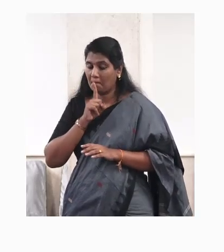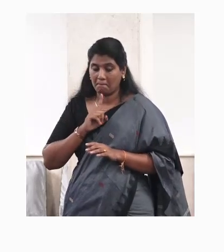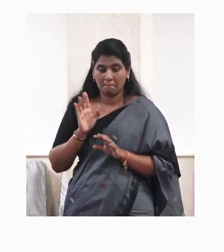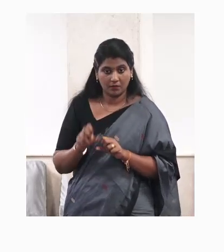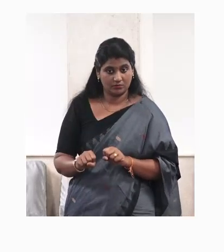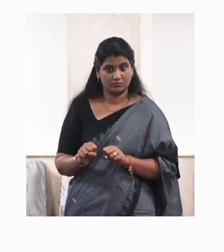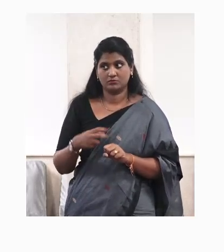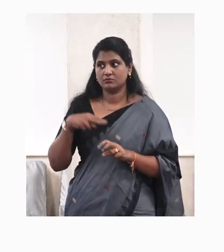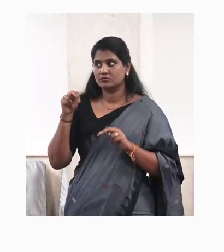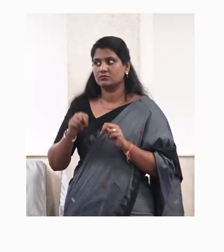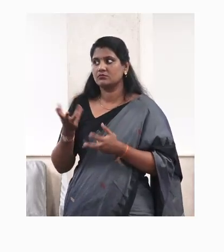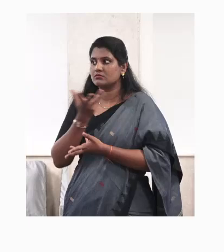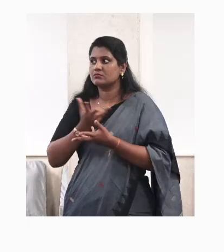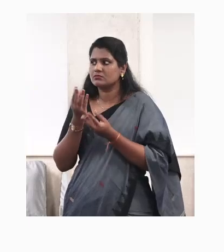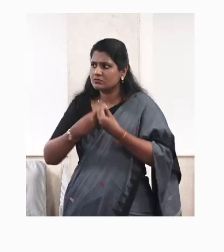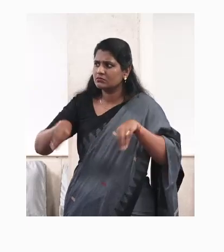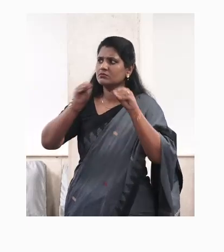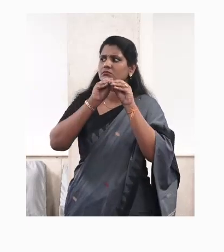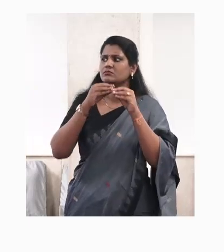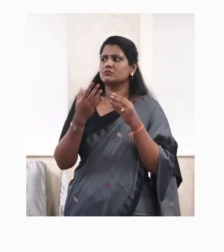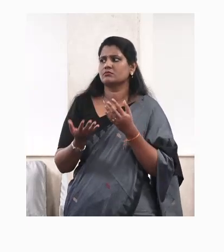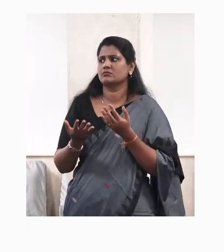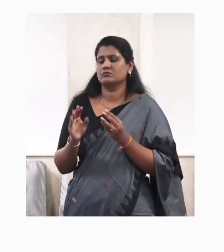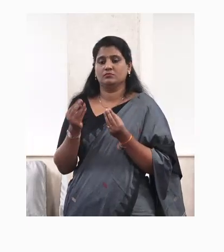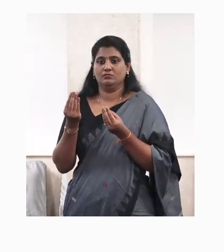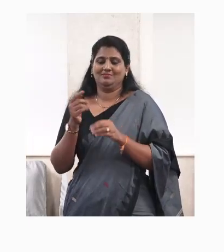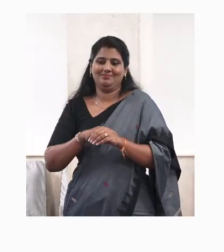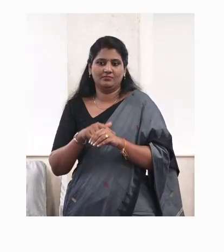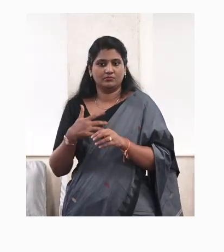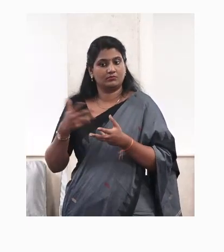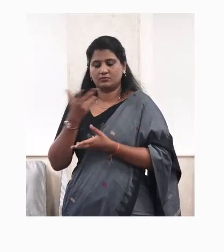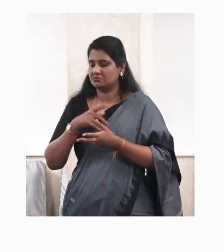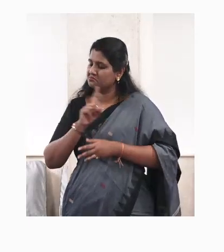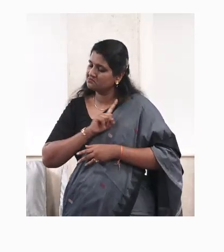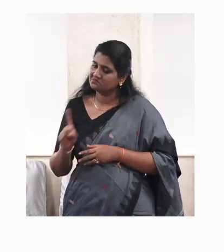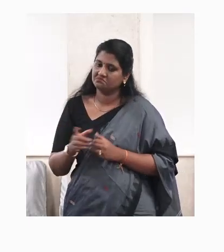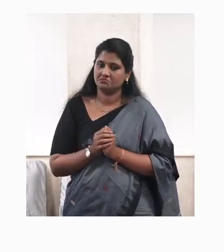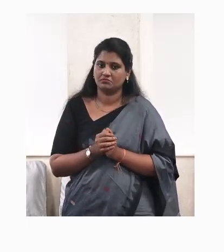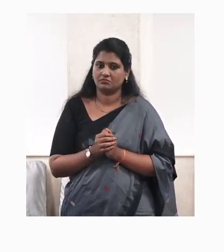to discuss a lot. Sometimes maybe you need also to discuss, for sure. The